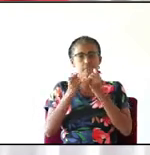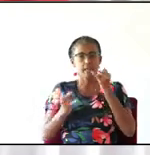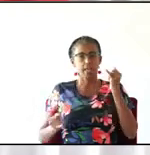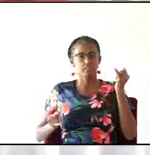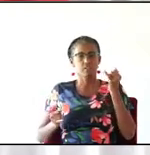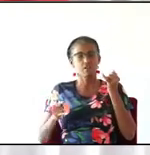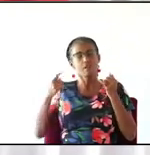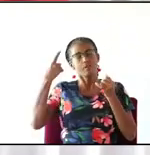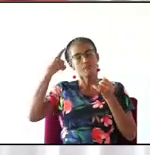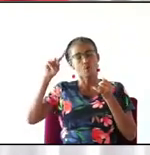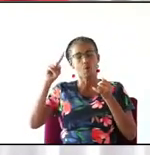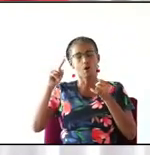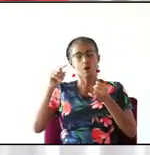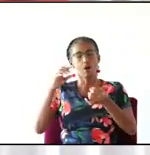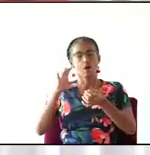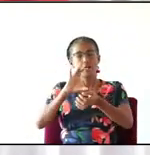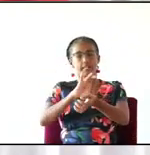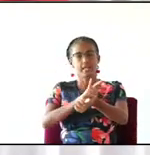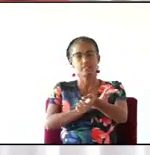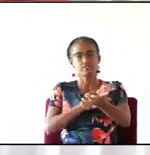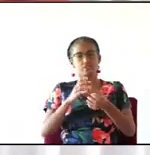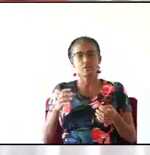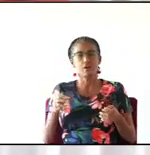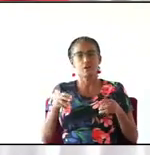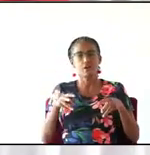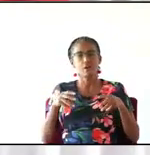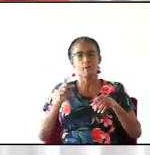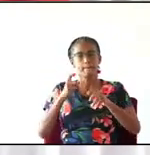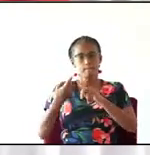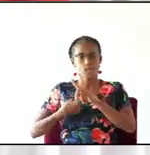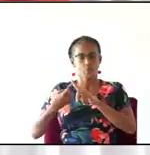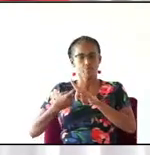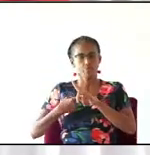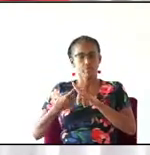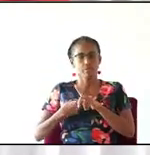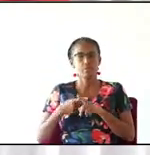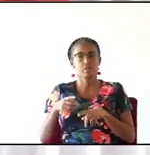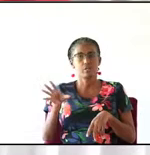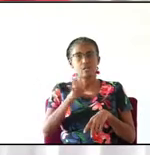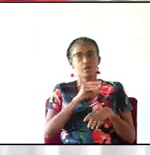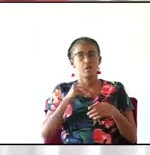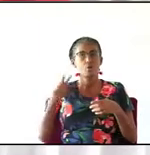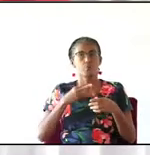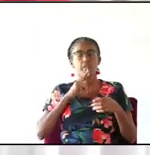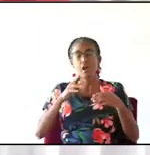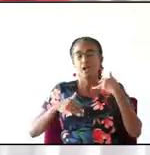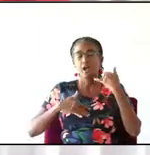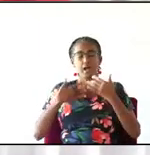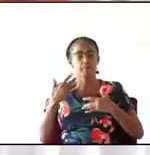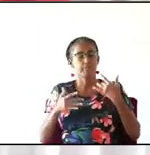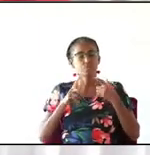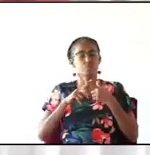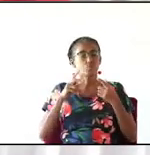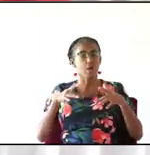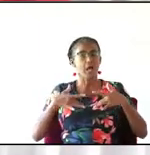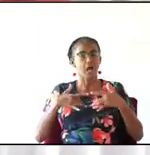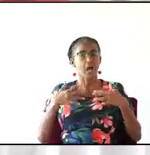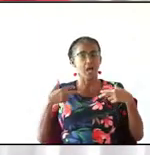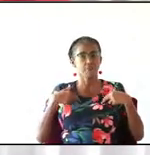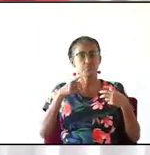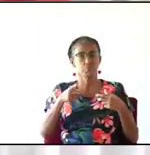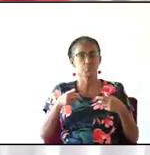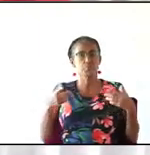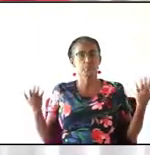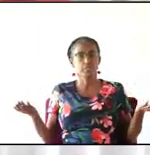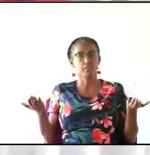are online, you're not able to see all of us in the auditorium. That's what's going on here. We are delighted to have you today. We're